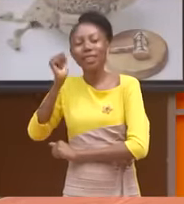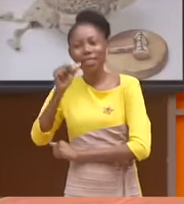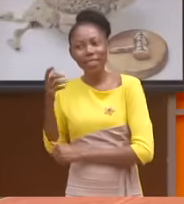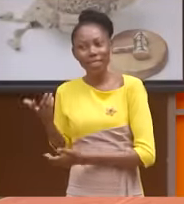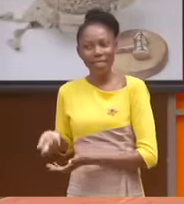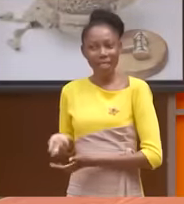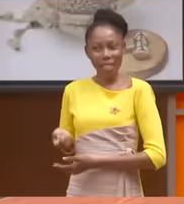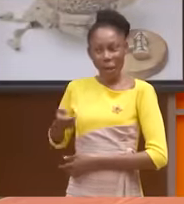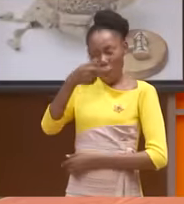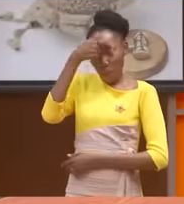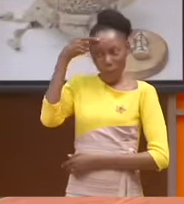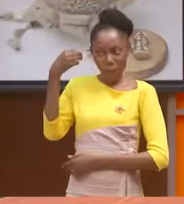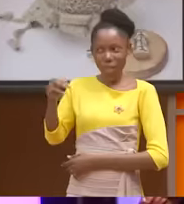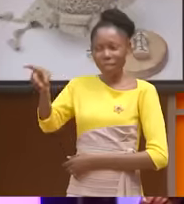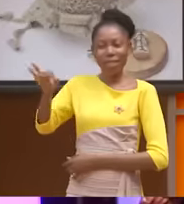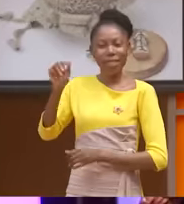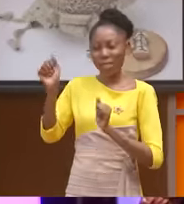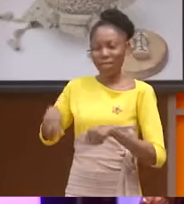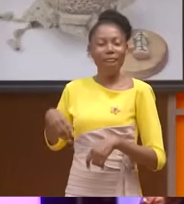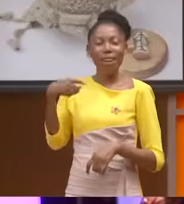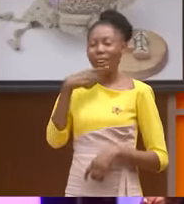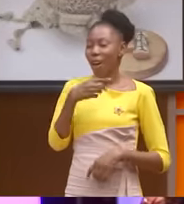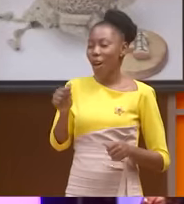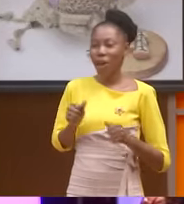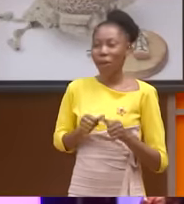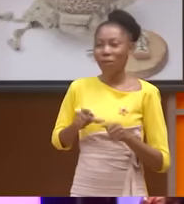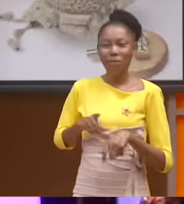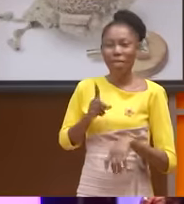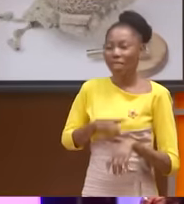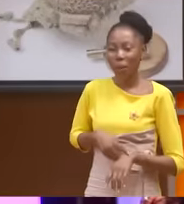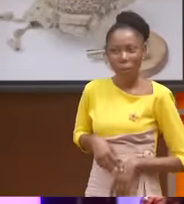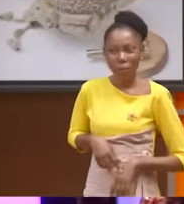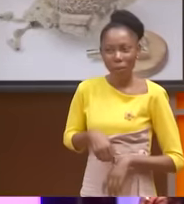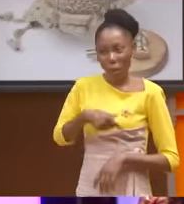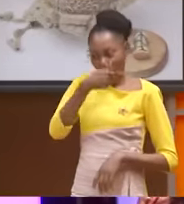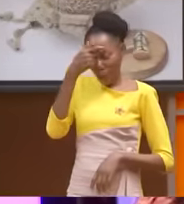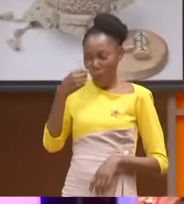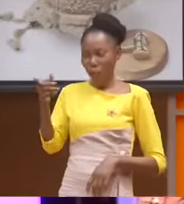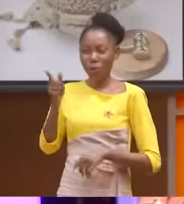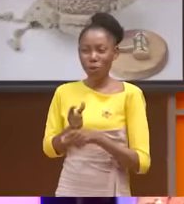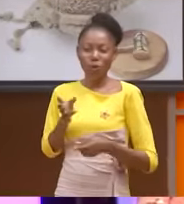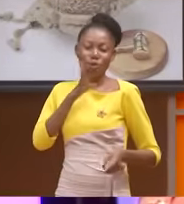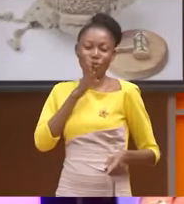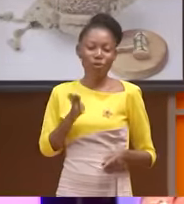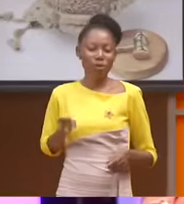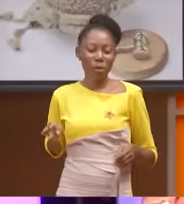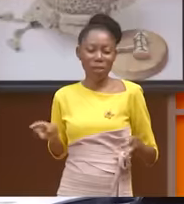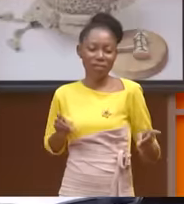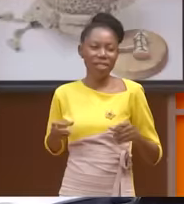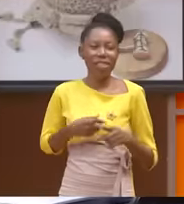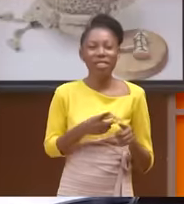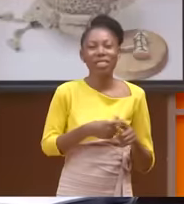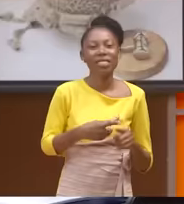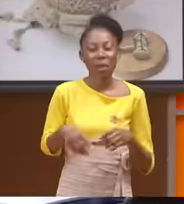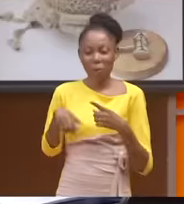him to be a chronic liar. That they were never peace. He was trying to bring positive energy. She said never had